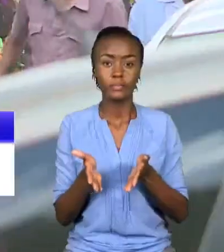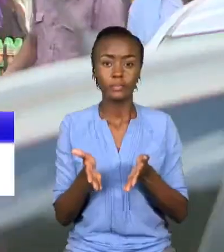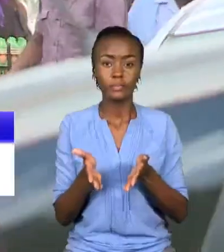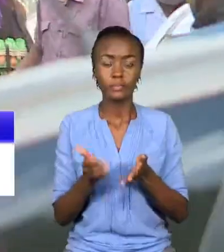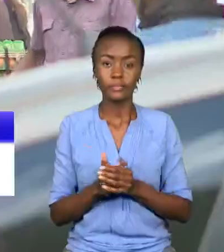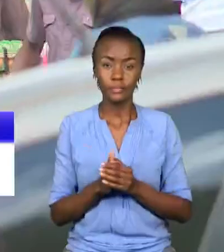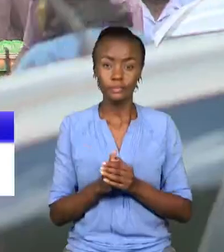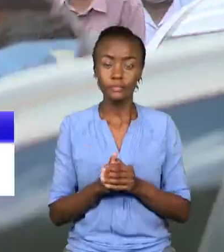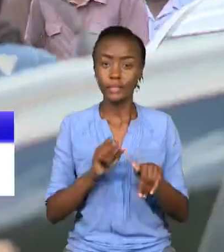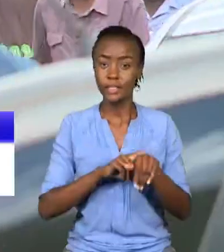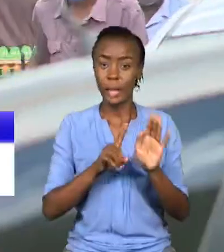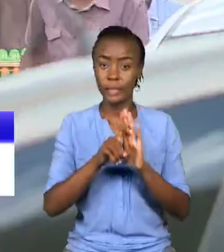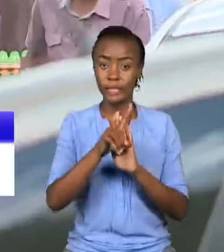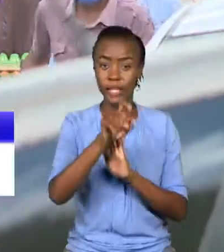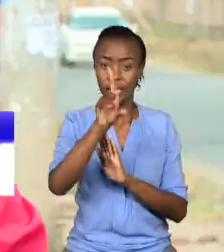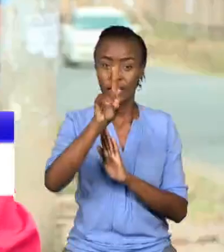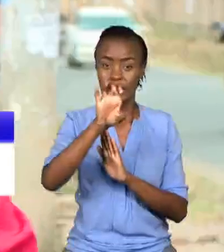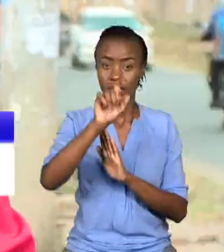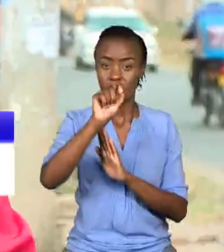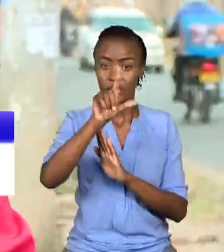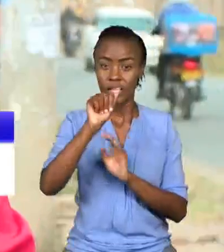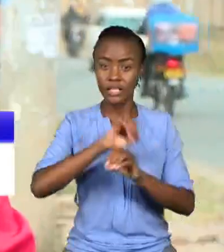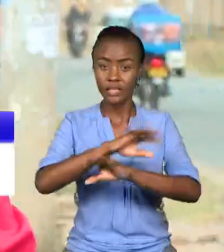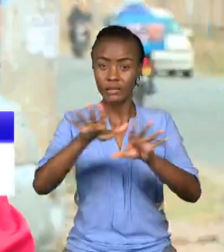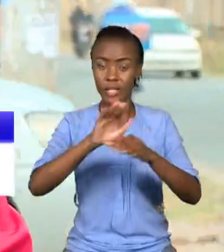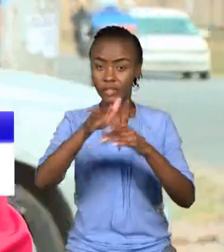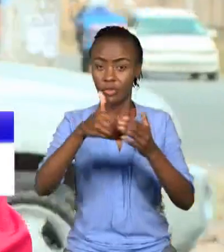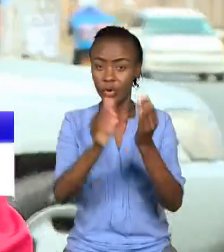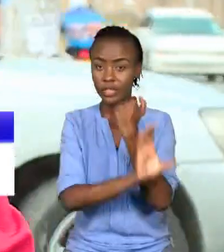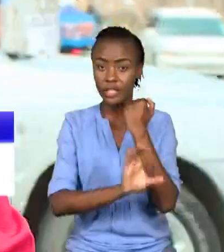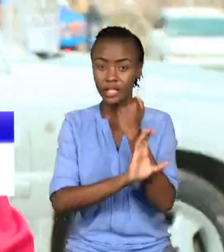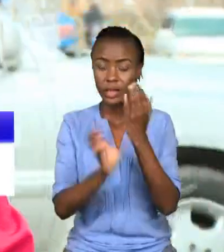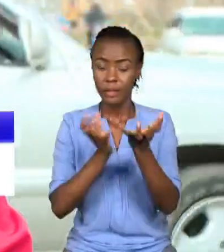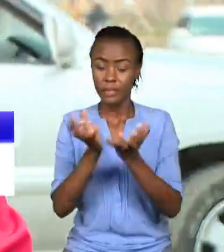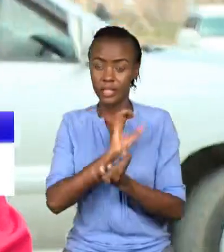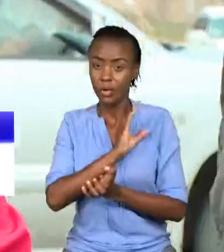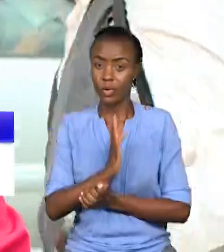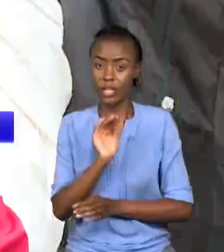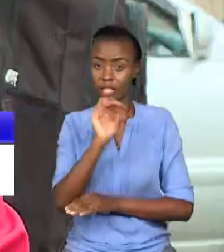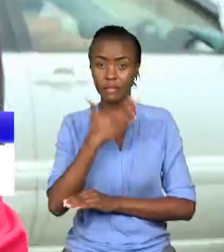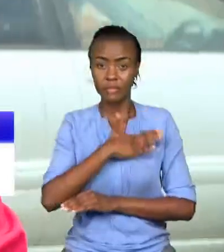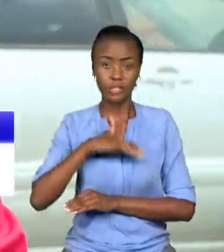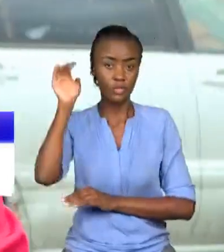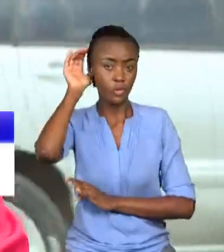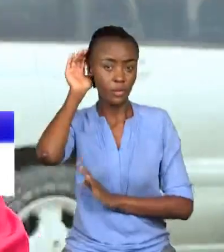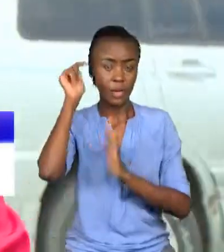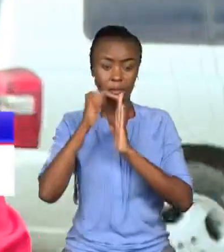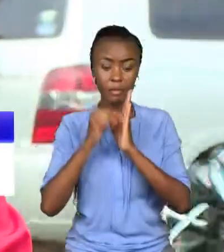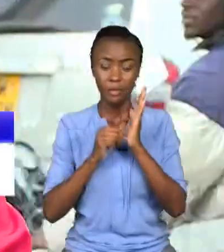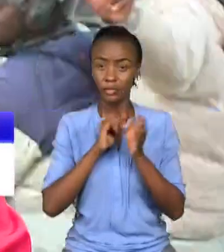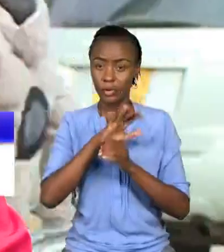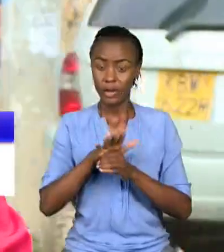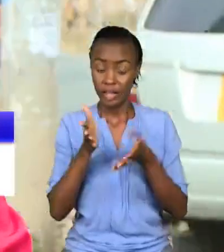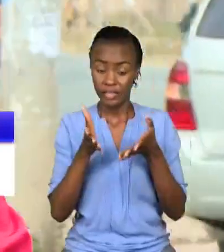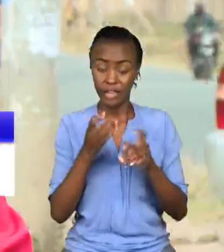establishment. As the Delta variant spreads across the country, business owners have been urged to adhere to the protocols set in place by the Ministry of Health